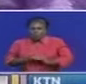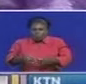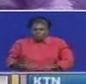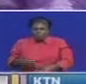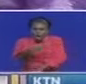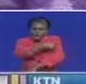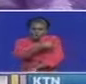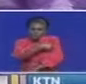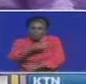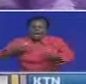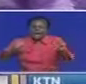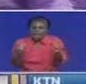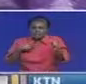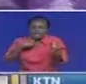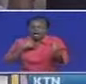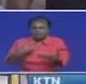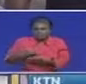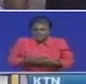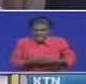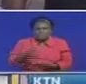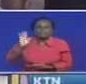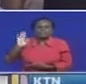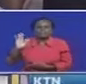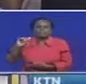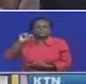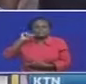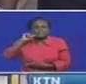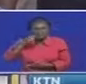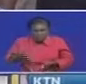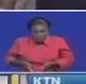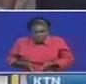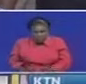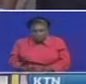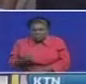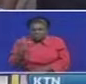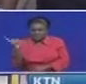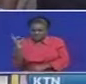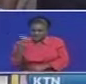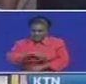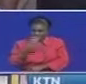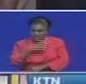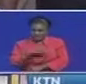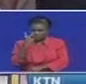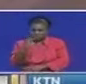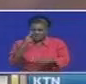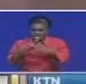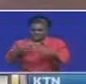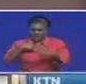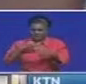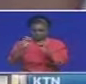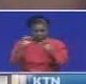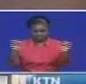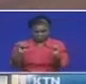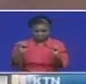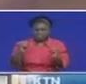of joy tightly wrapped in their arms. Their newborn is just 2 days old and still nameless. The joy on